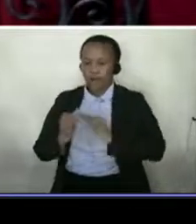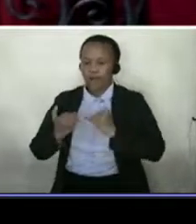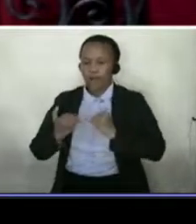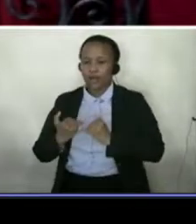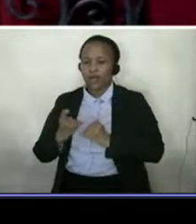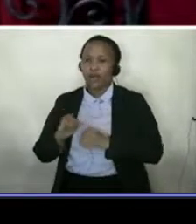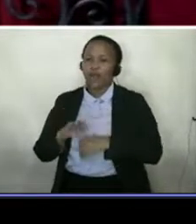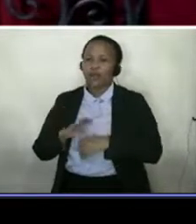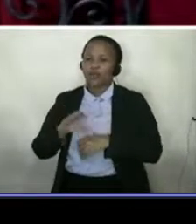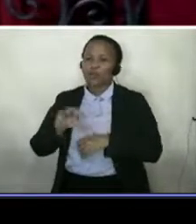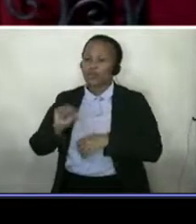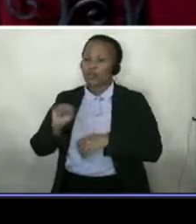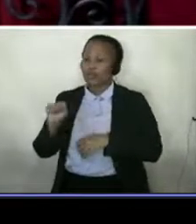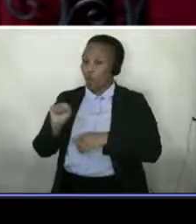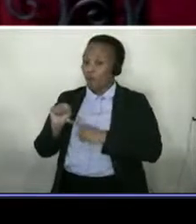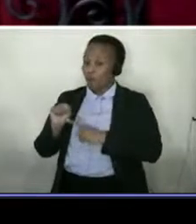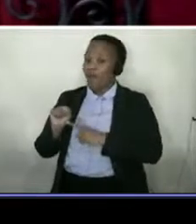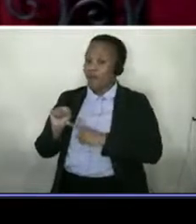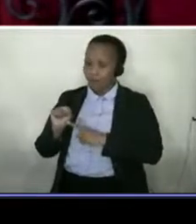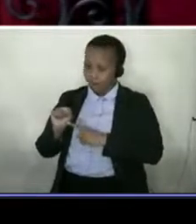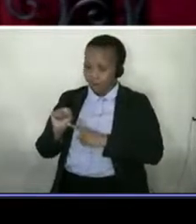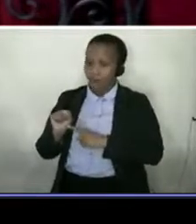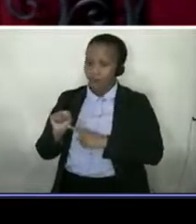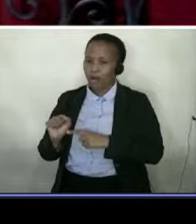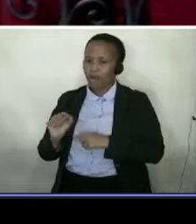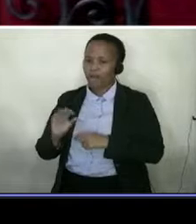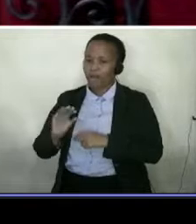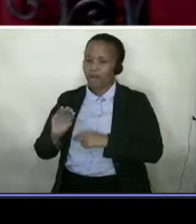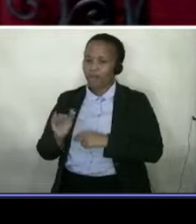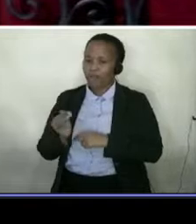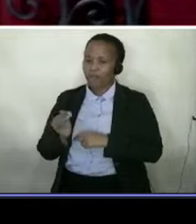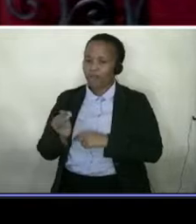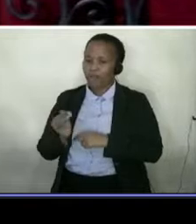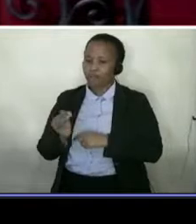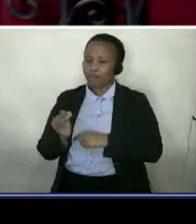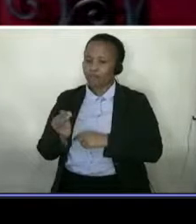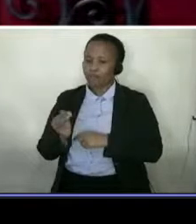remain a standing item in all portfolio committee meetings. I want to repeat this